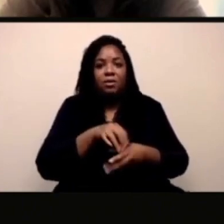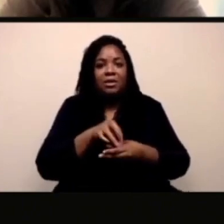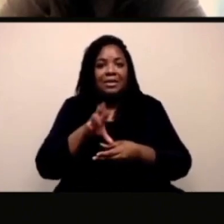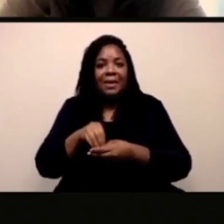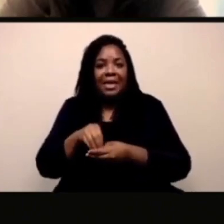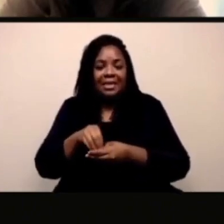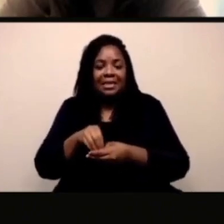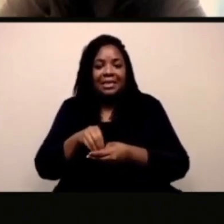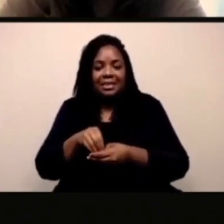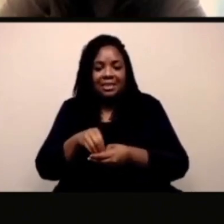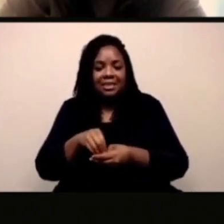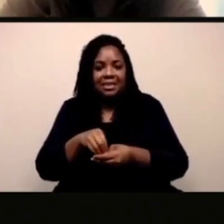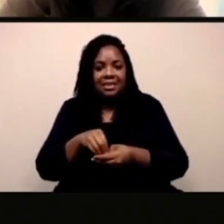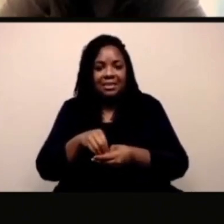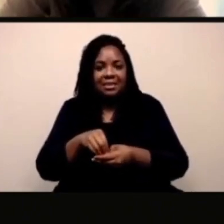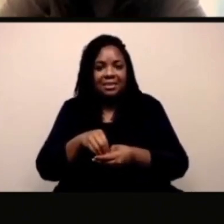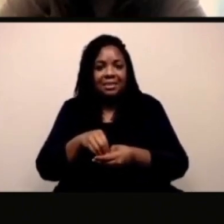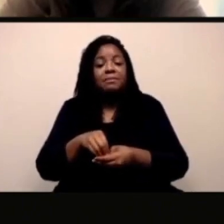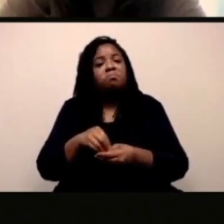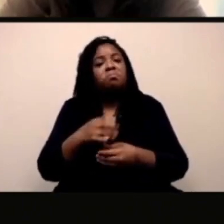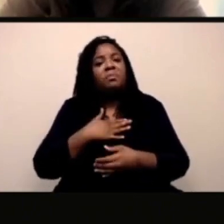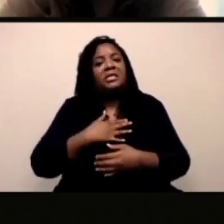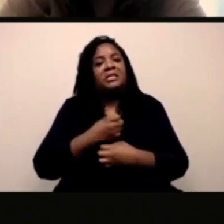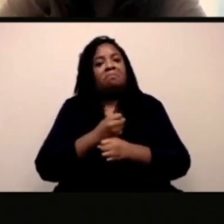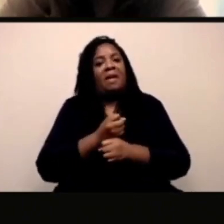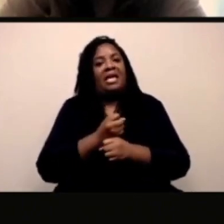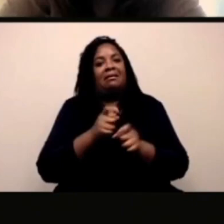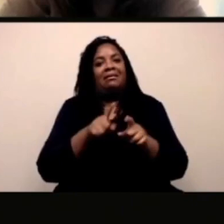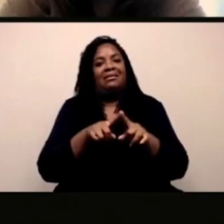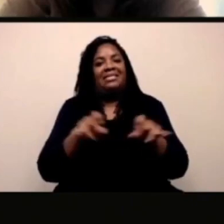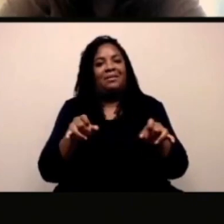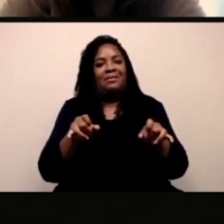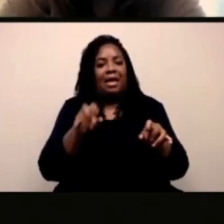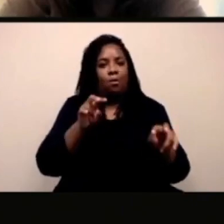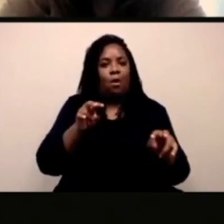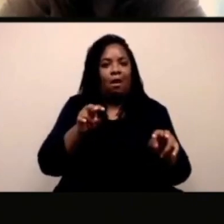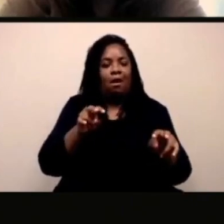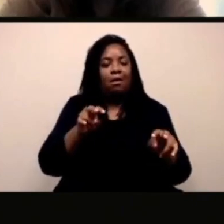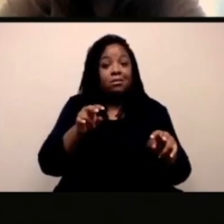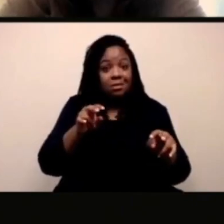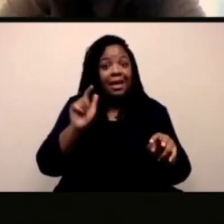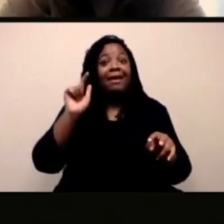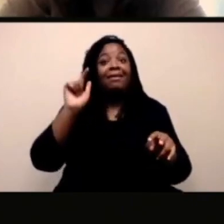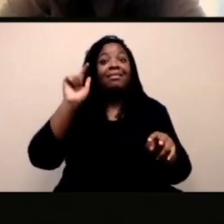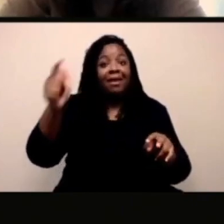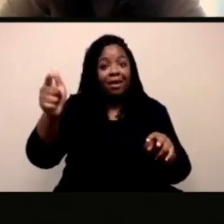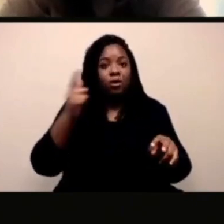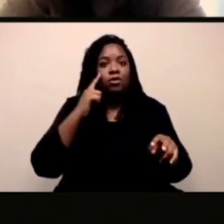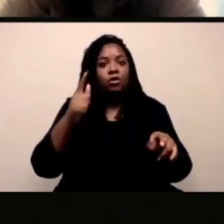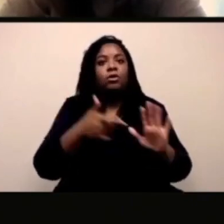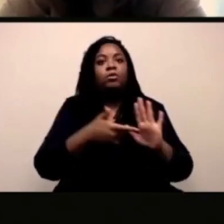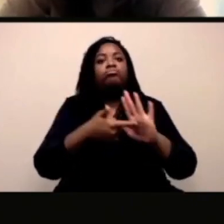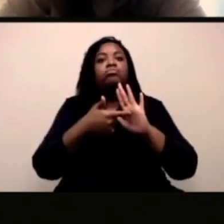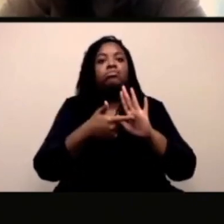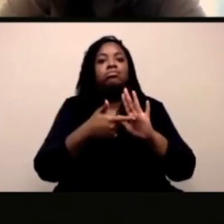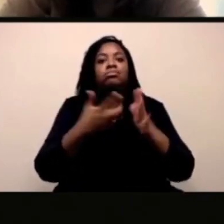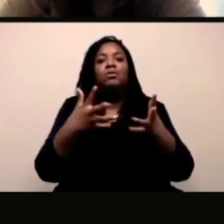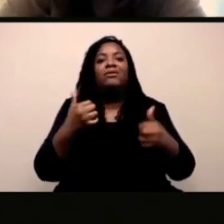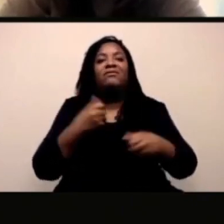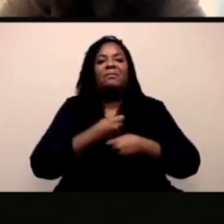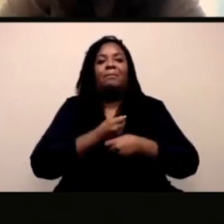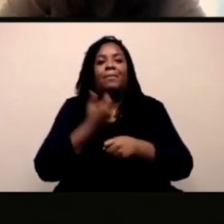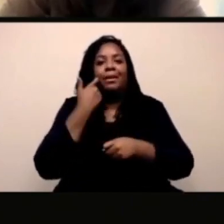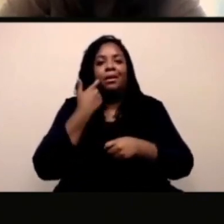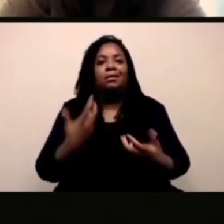to create along, and then optionally you can share your work in progress. It's all going to happen quick. So let me just